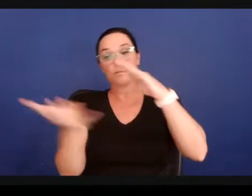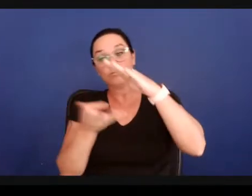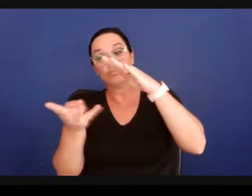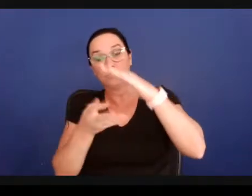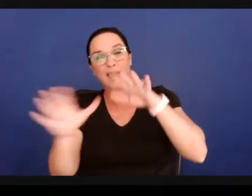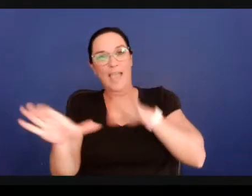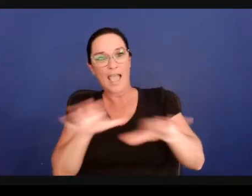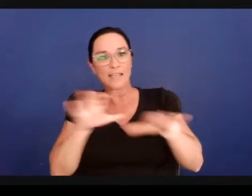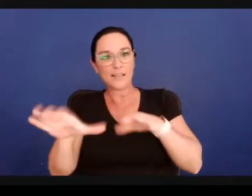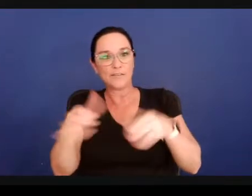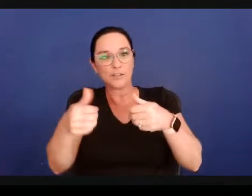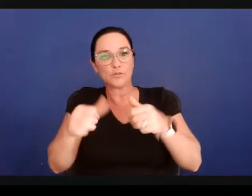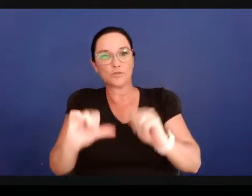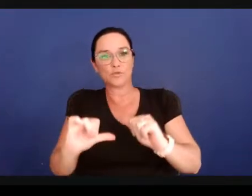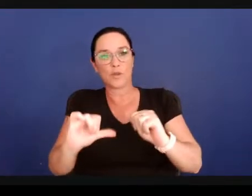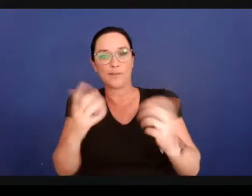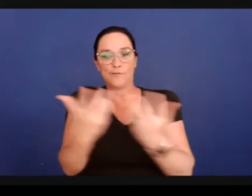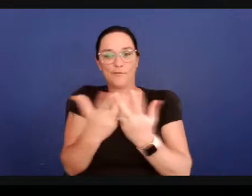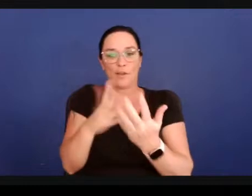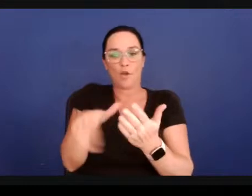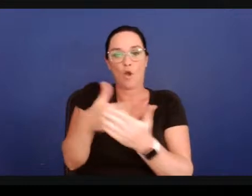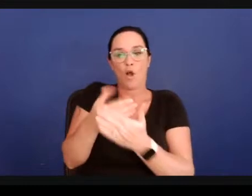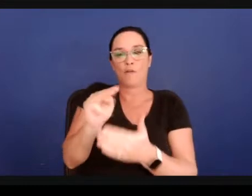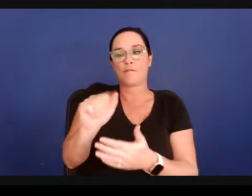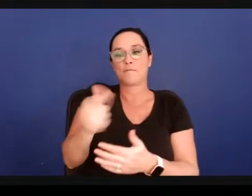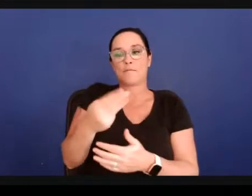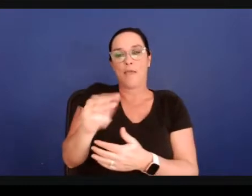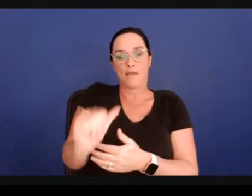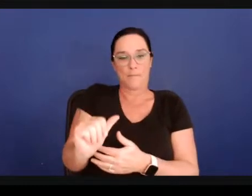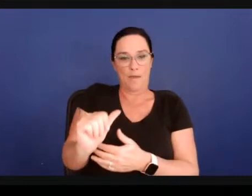magma underground without having to erupt since September.